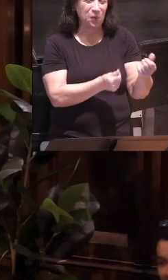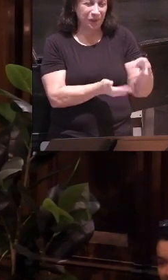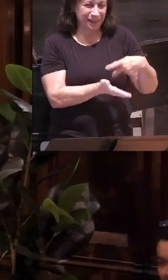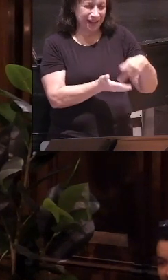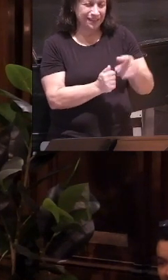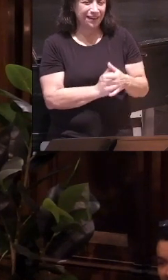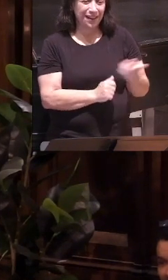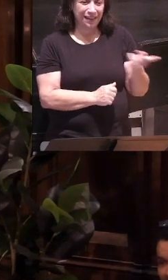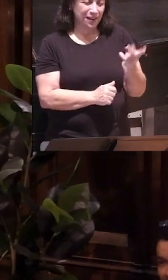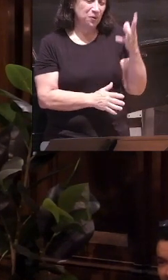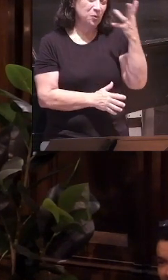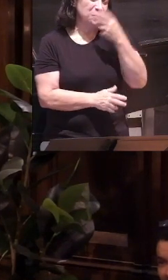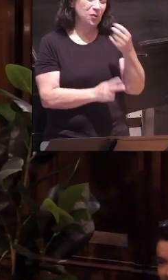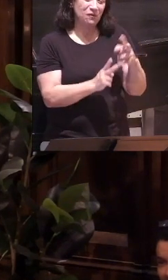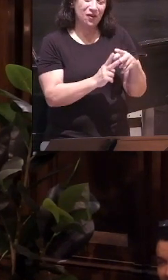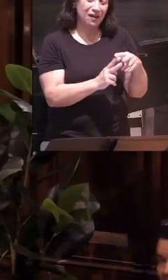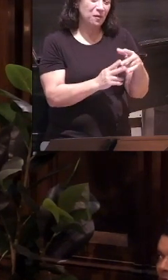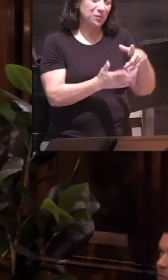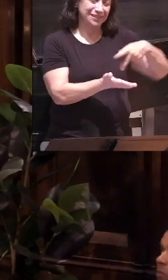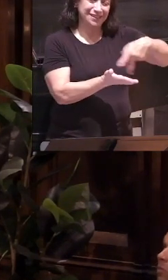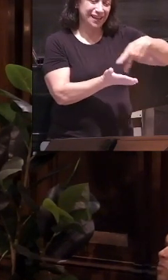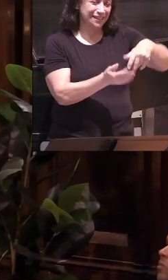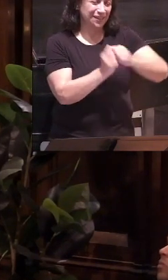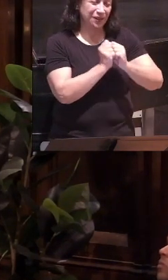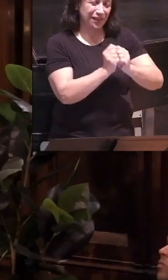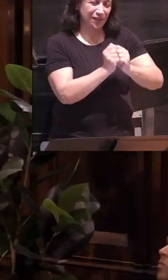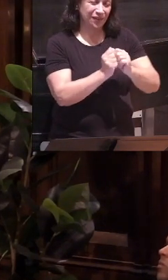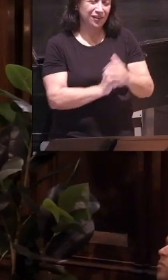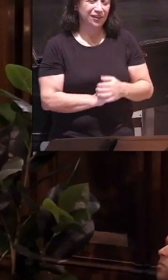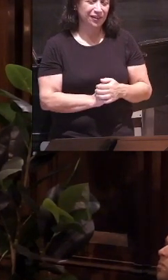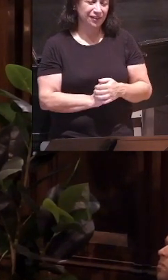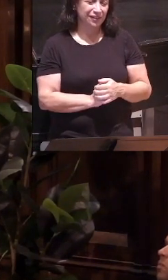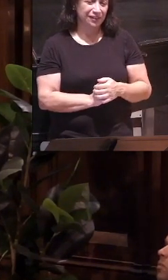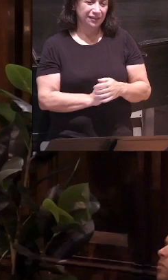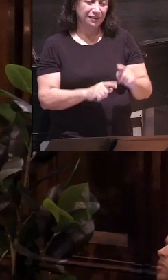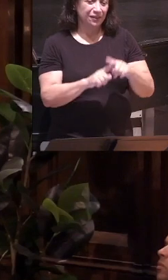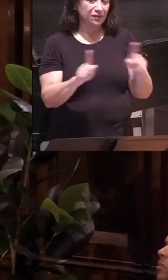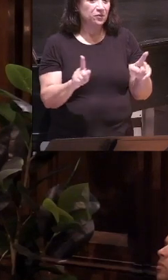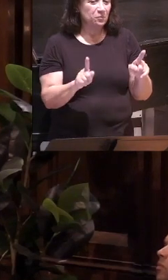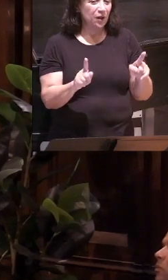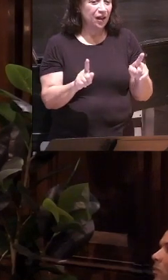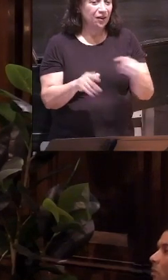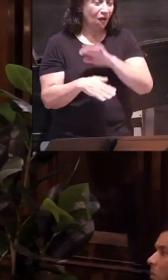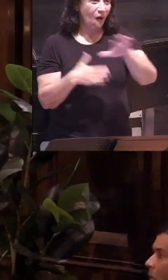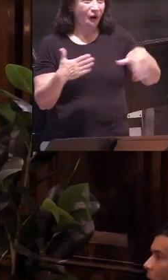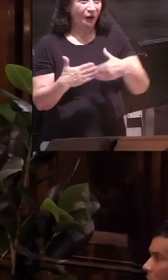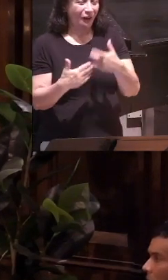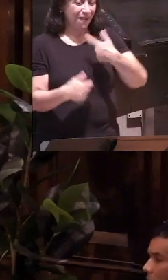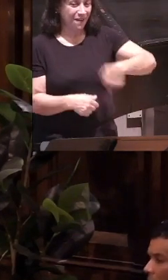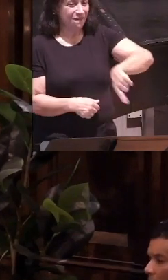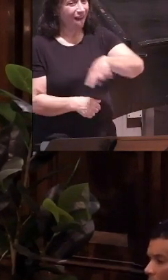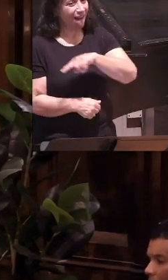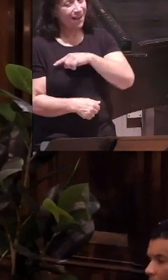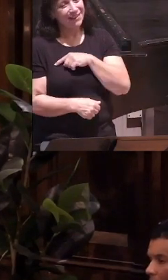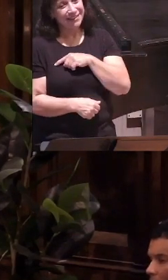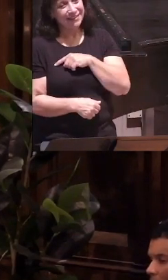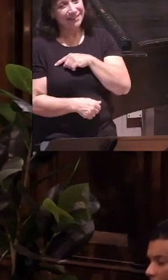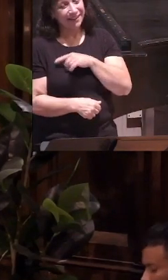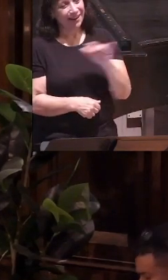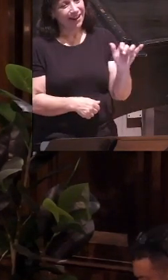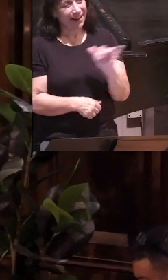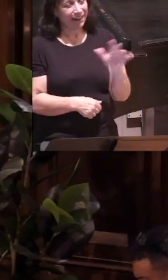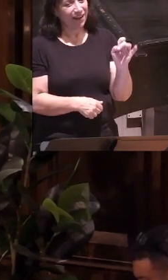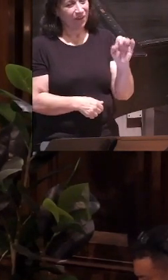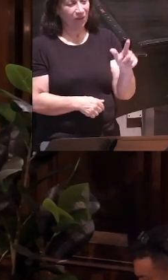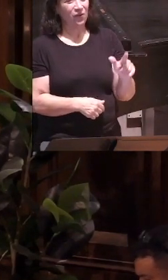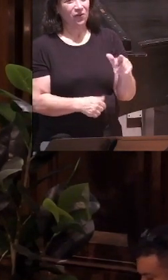They were a beautiful couple on the dance floor. But all of us are just like Earl in